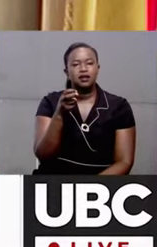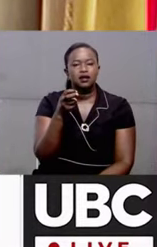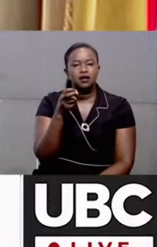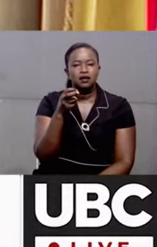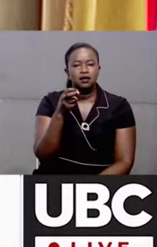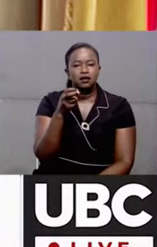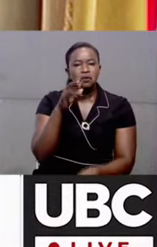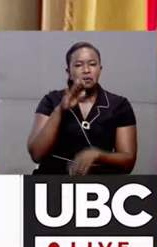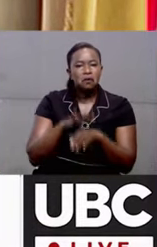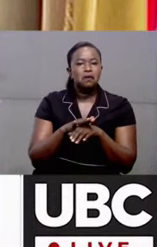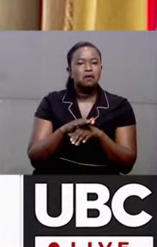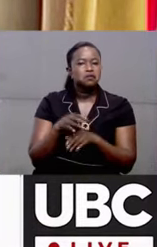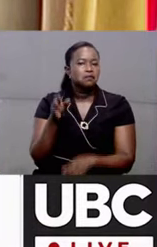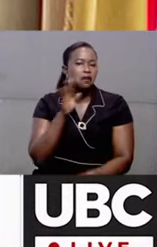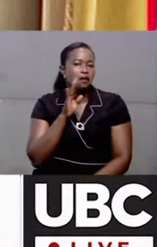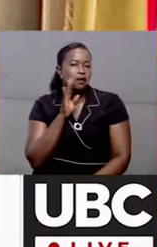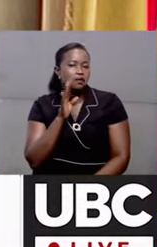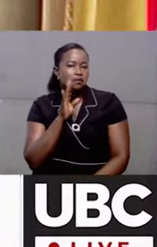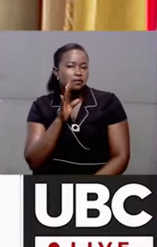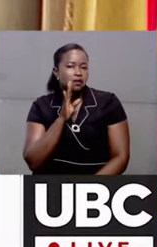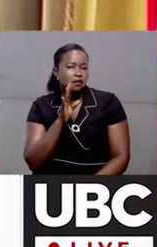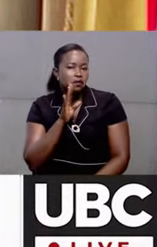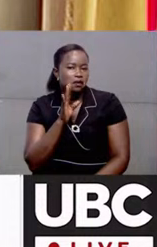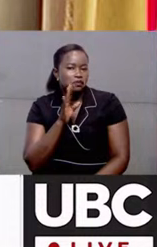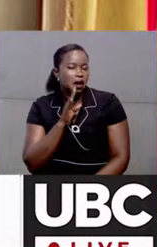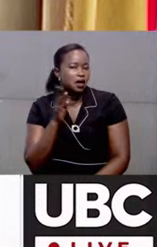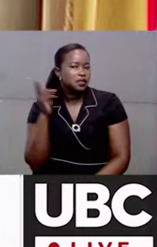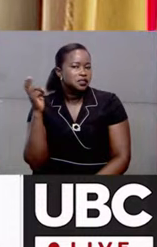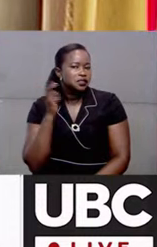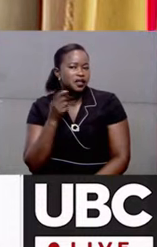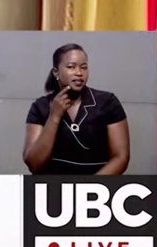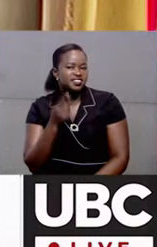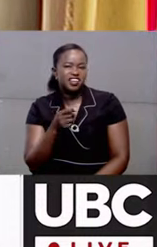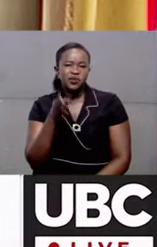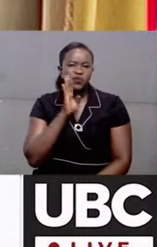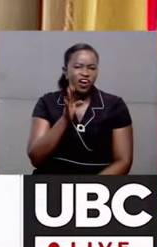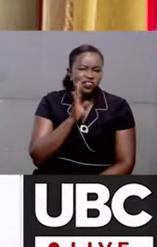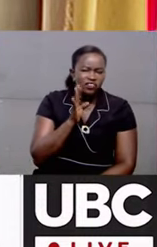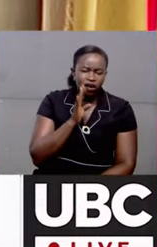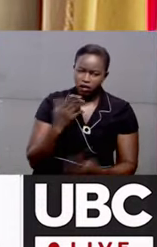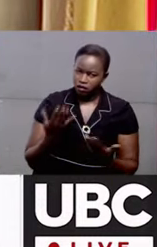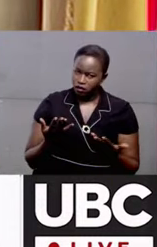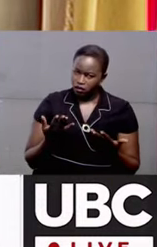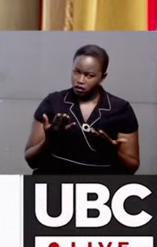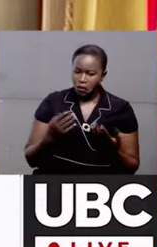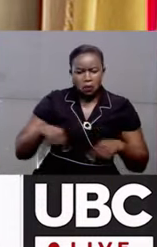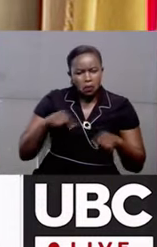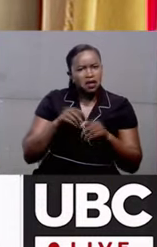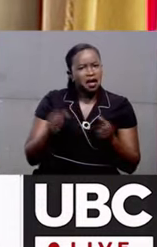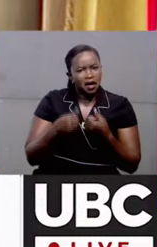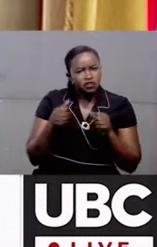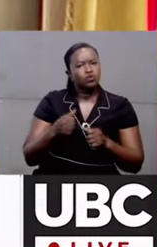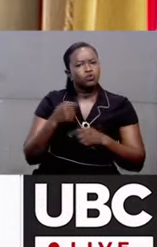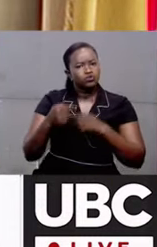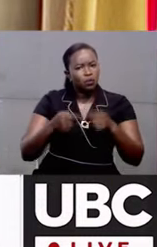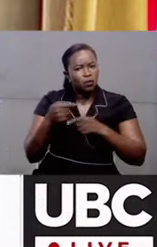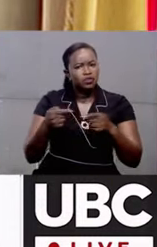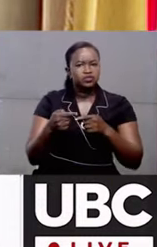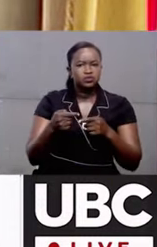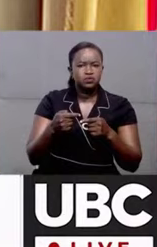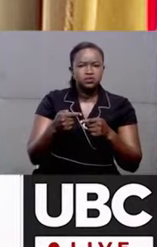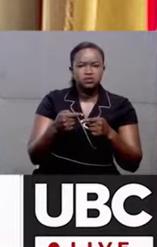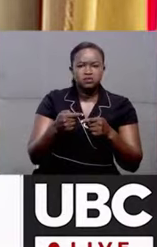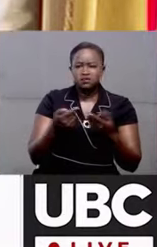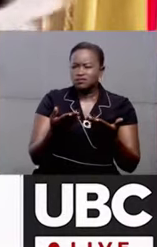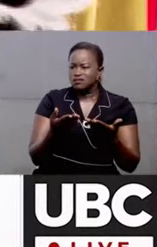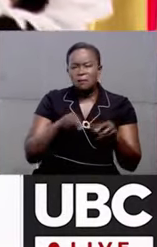on hearsay, on rumor mongering. And we are not going to run this house on rumor mongering.